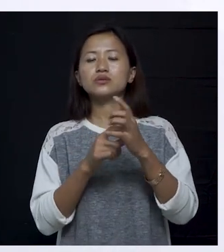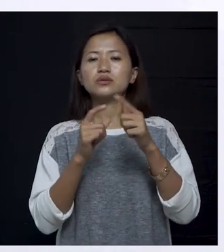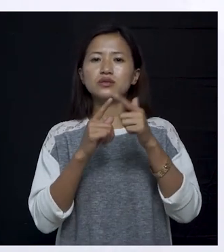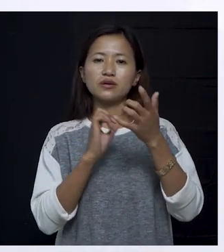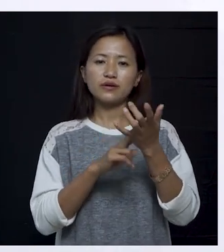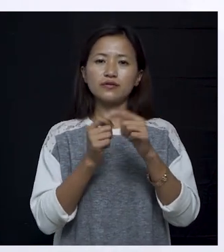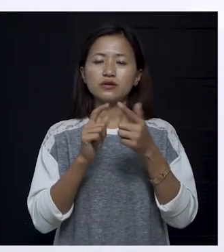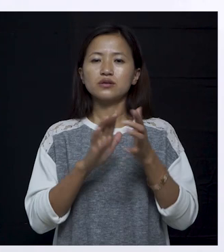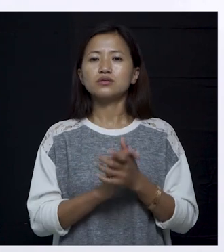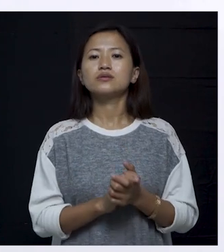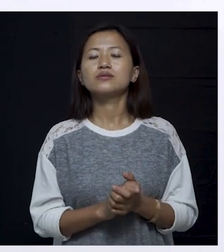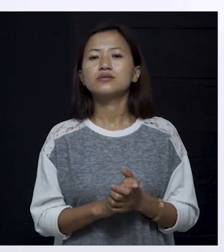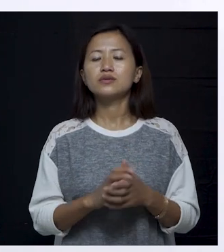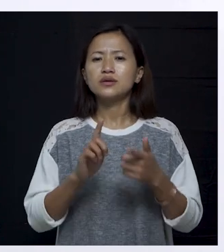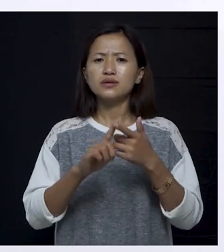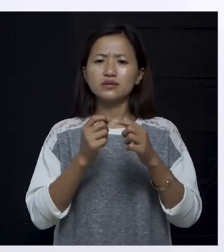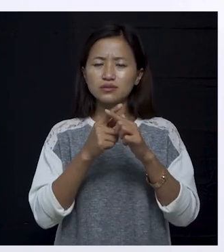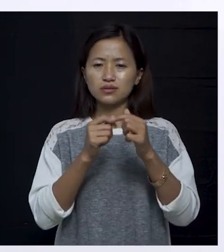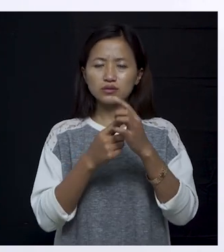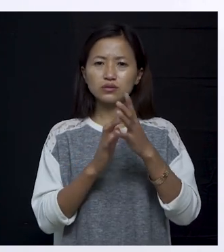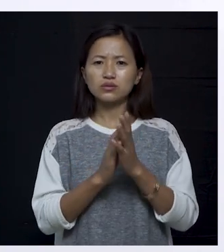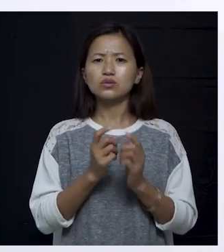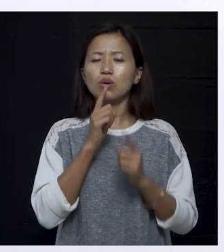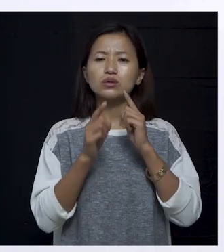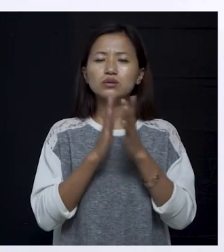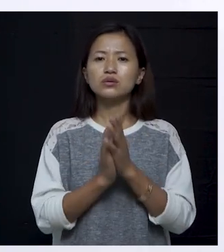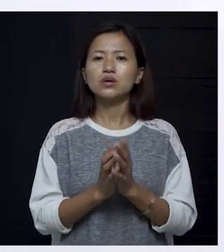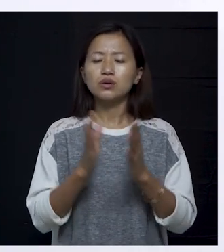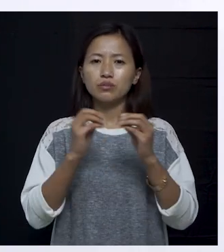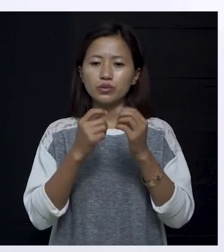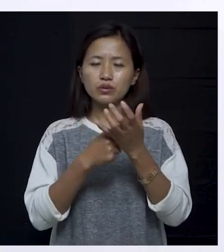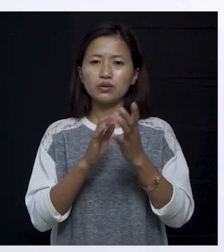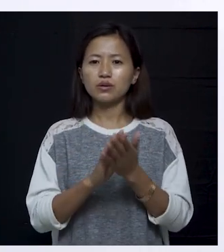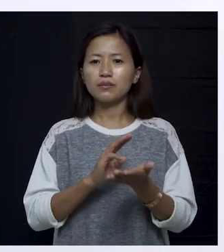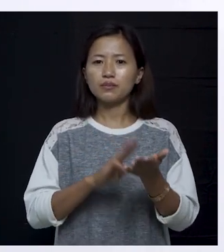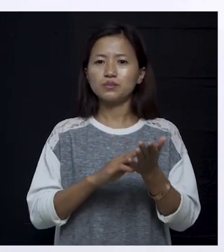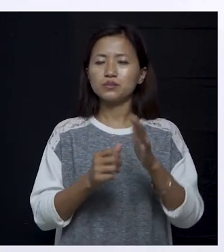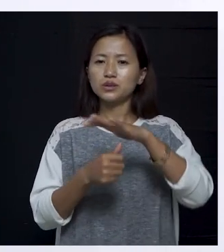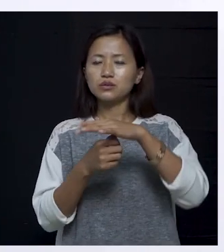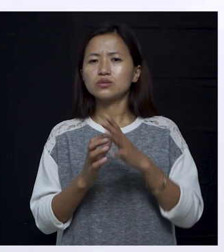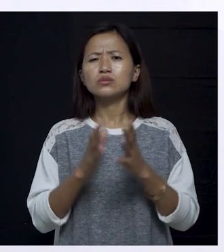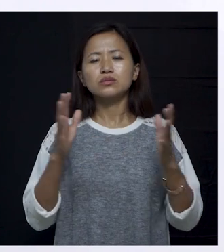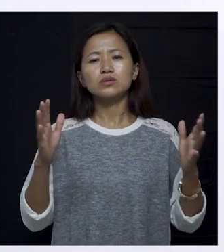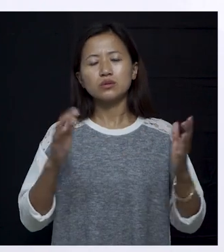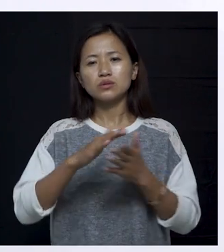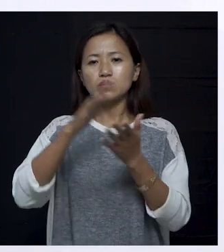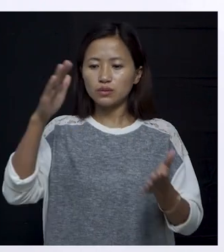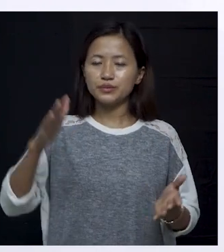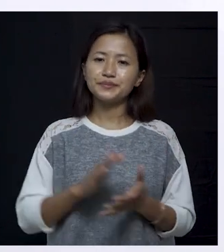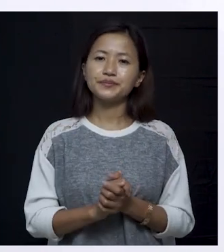the executive. And executive means we are talking about the bureaucrats, the ministers and so on. Now, what can happen